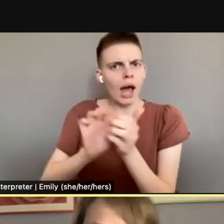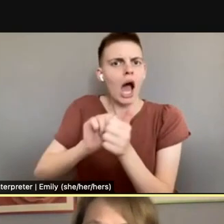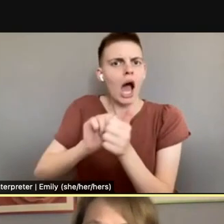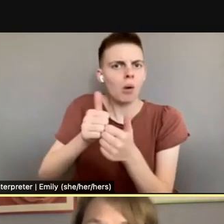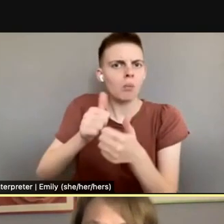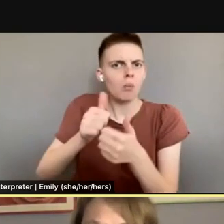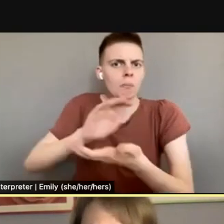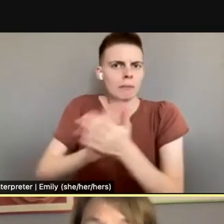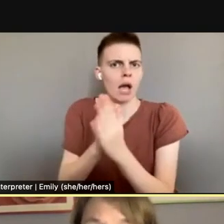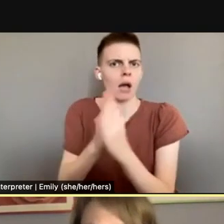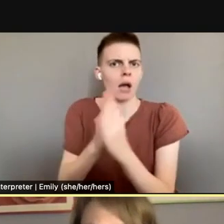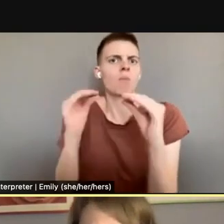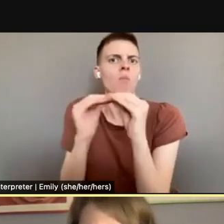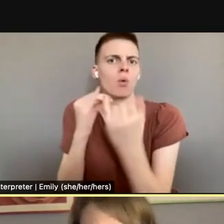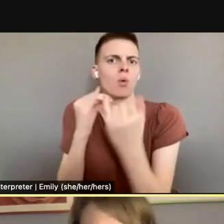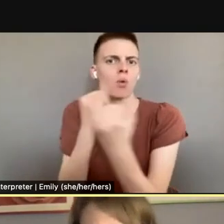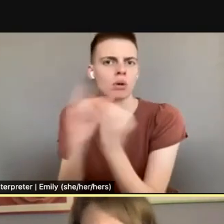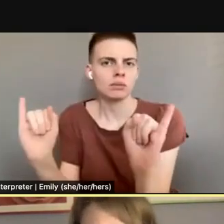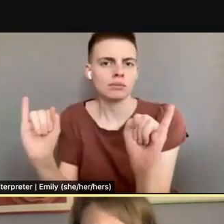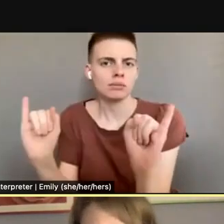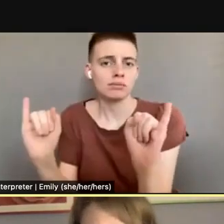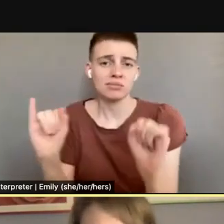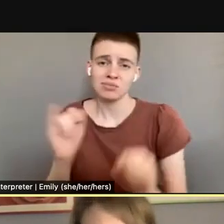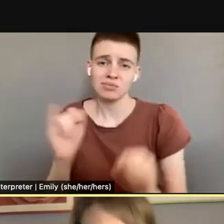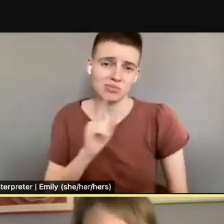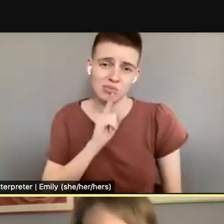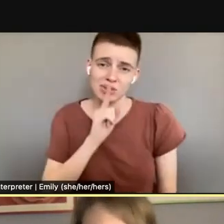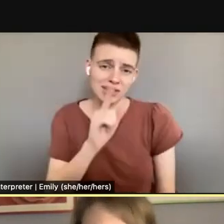learn how to make that happen.